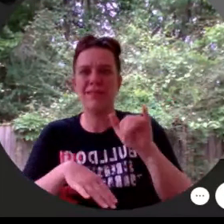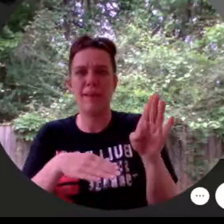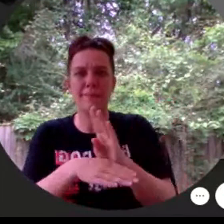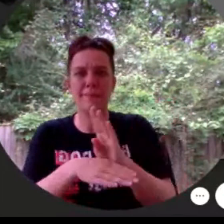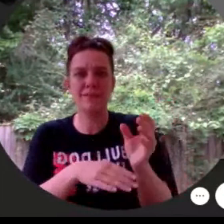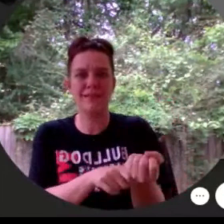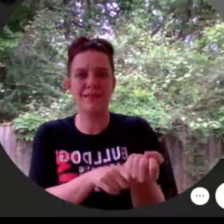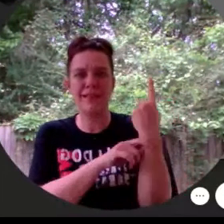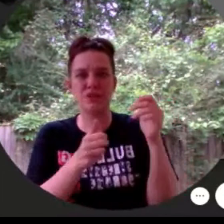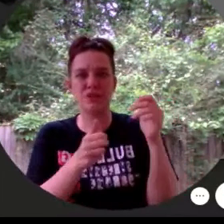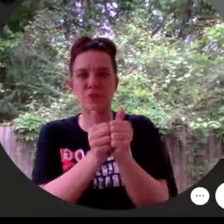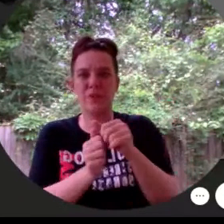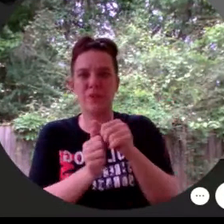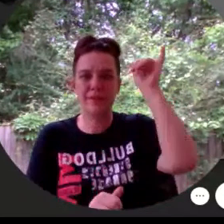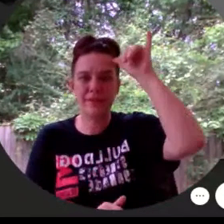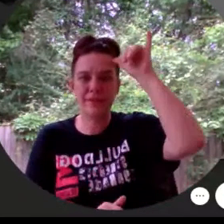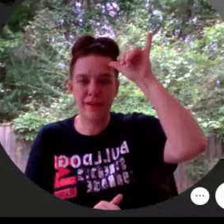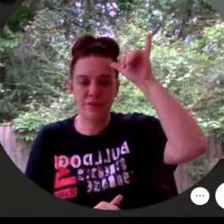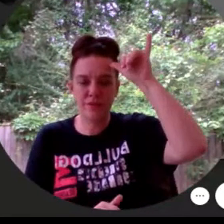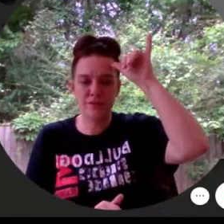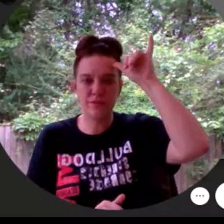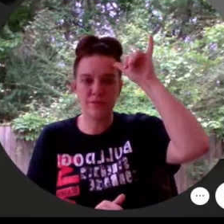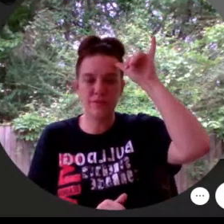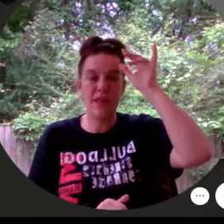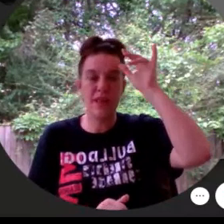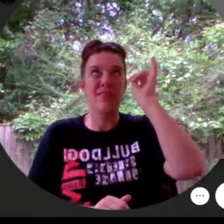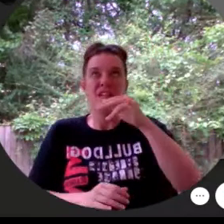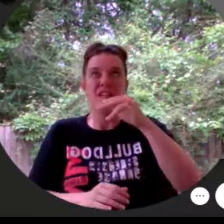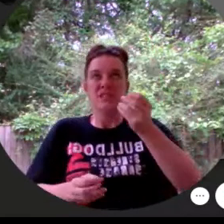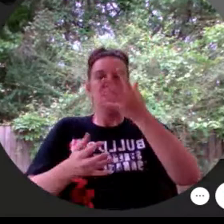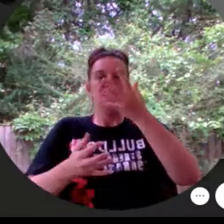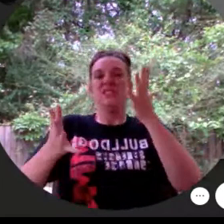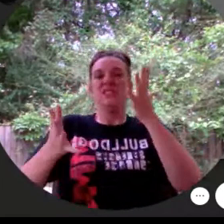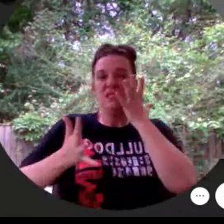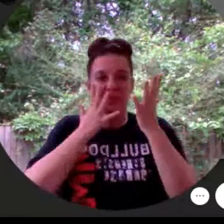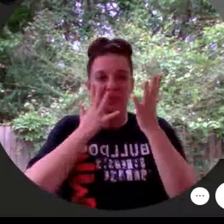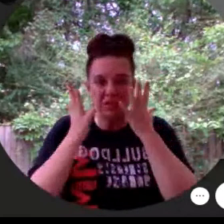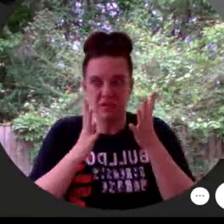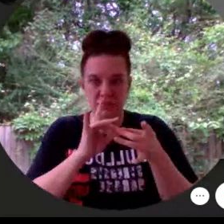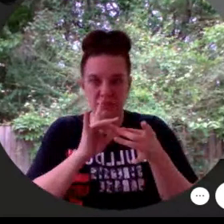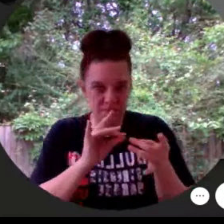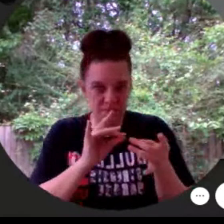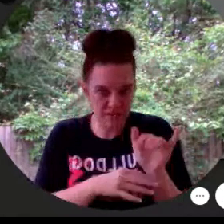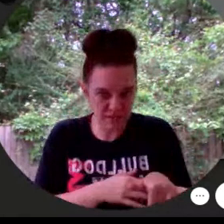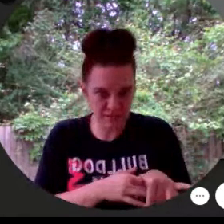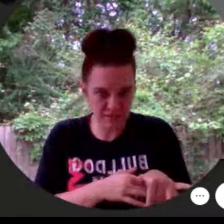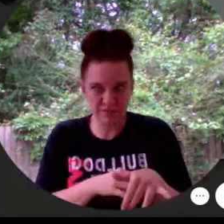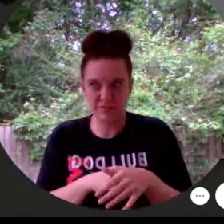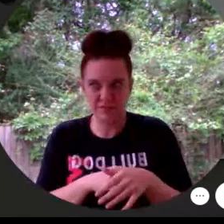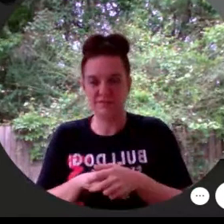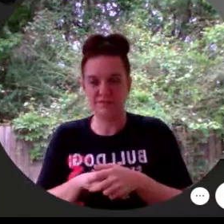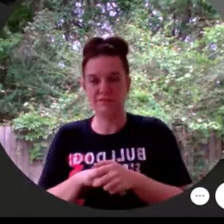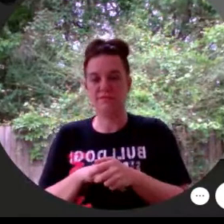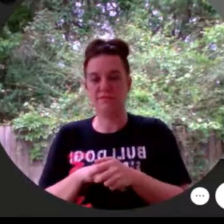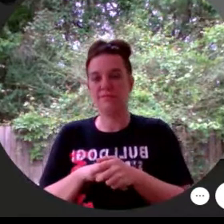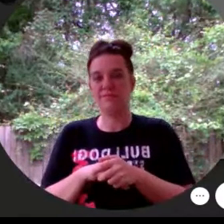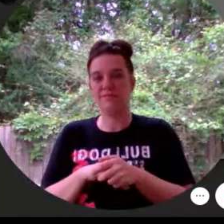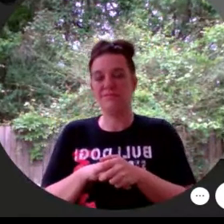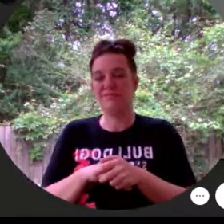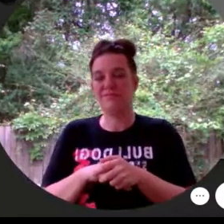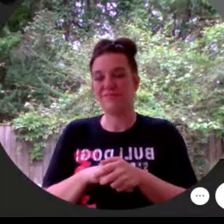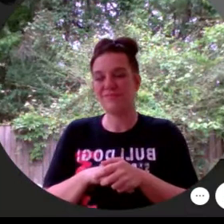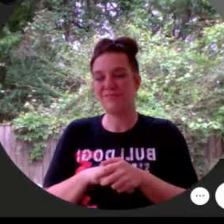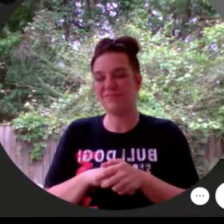with the cows, which is too embarrassing to mention. You actually interrupted